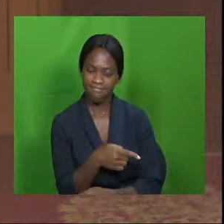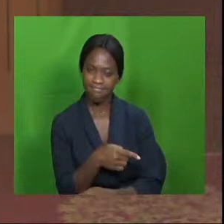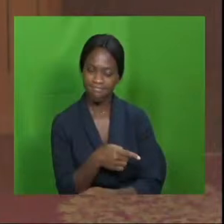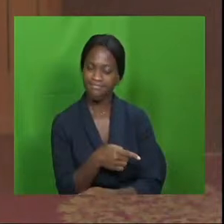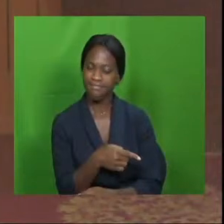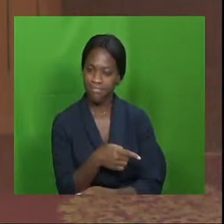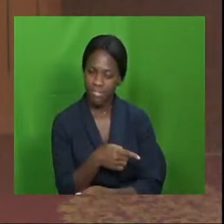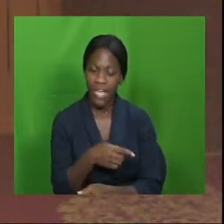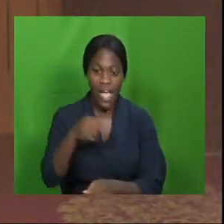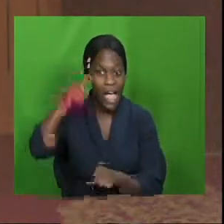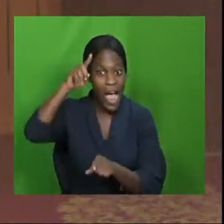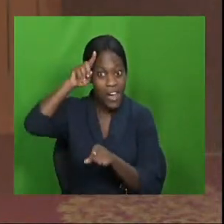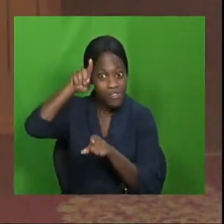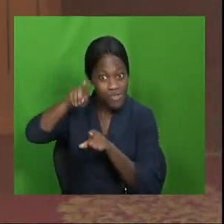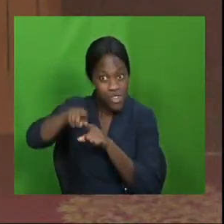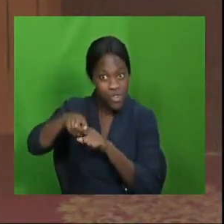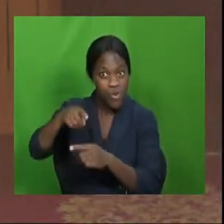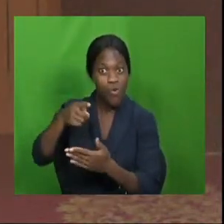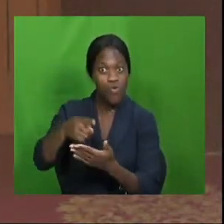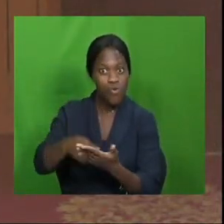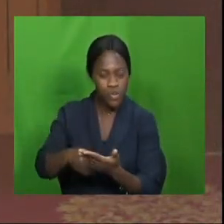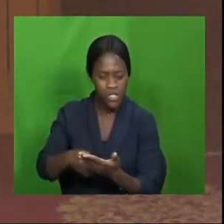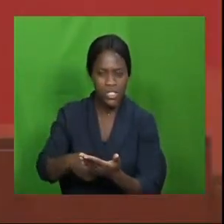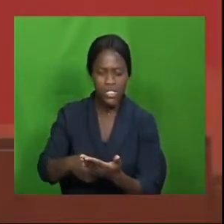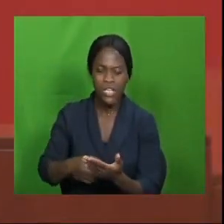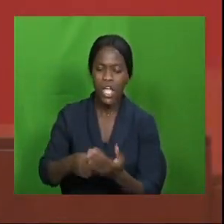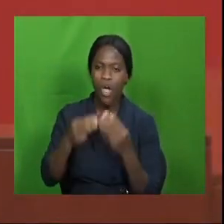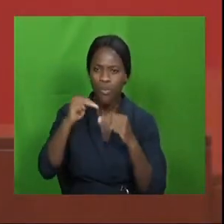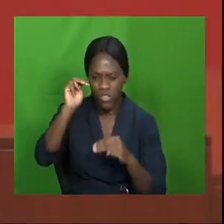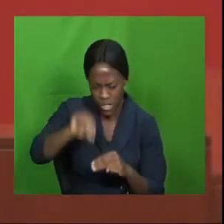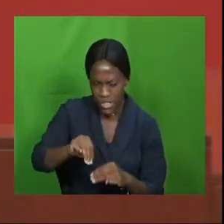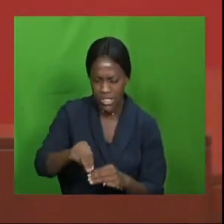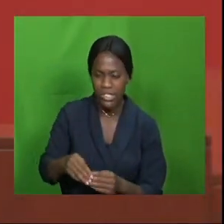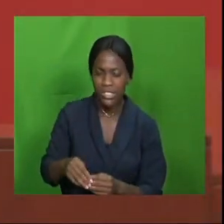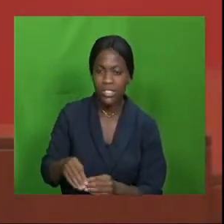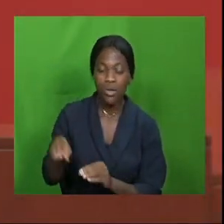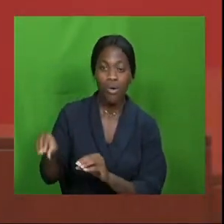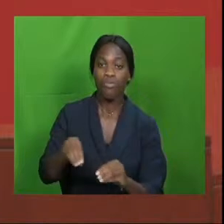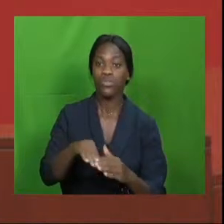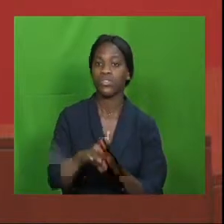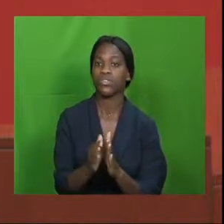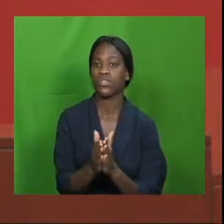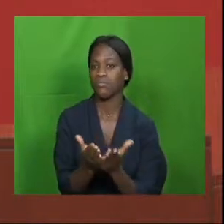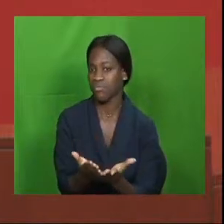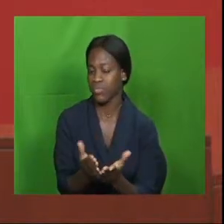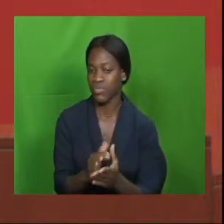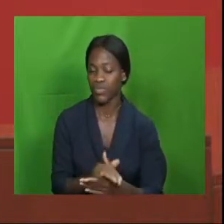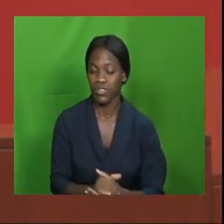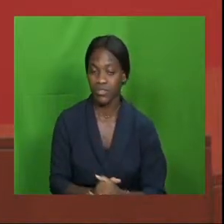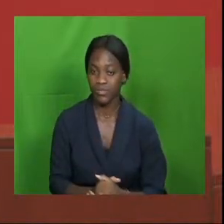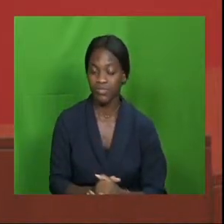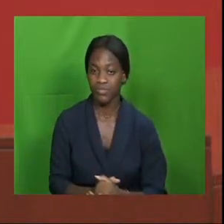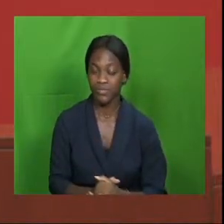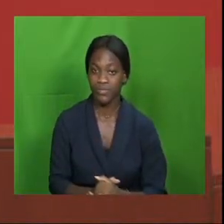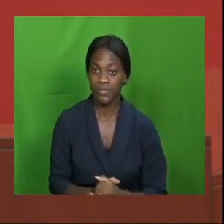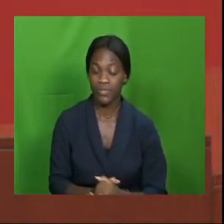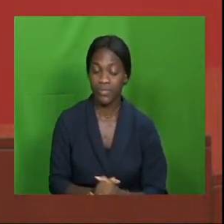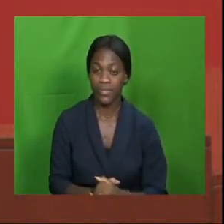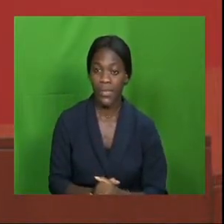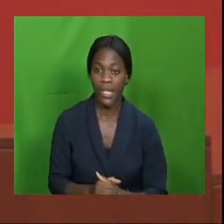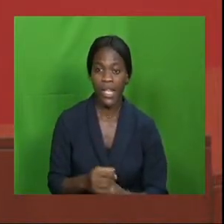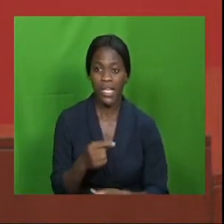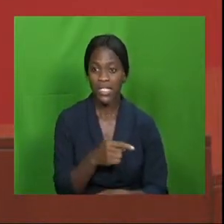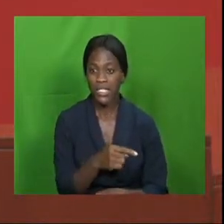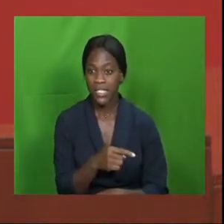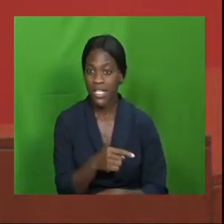motion. In the view of the Minority Leader, based on the precedents of the House, rather